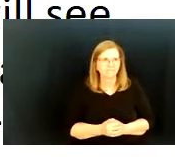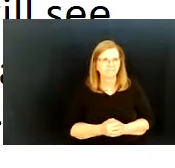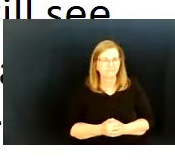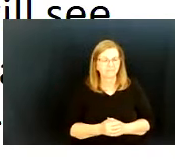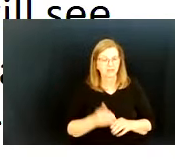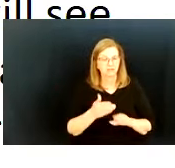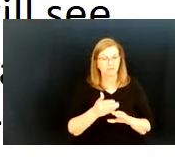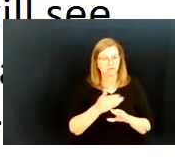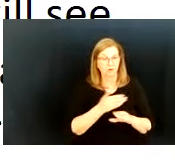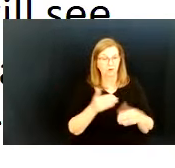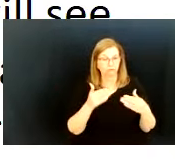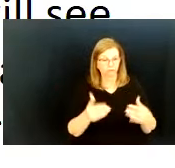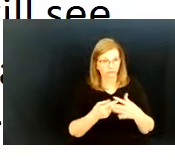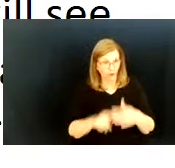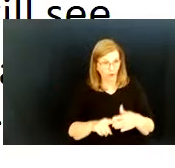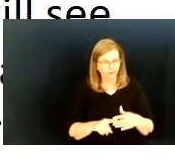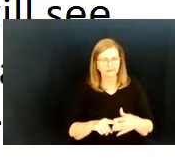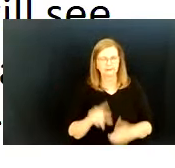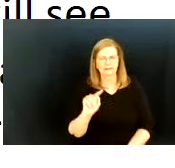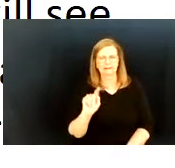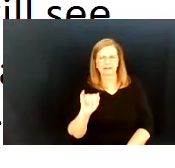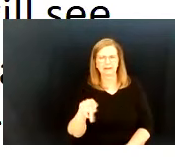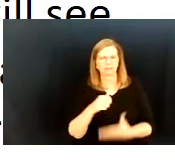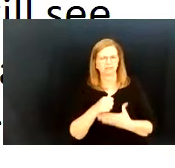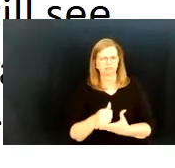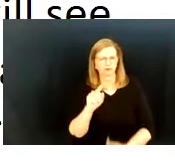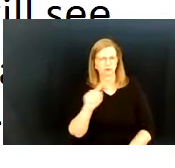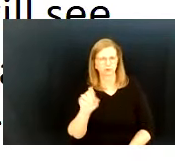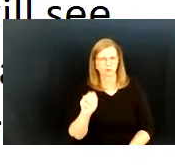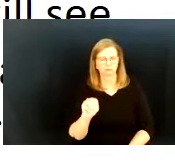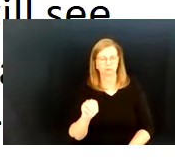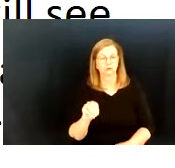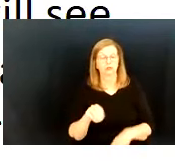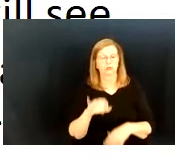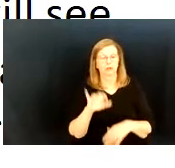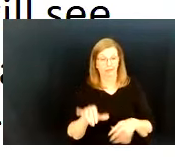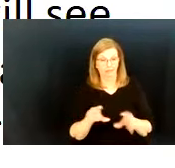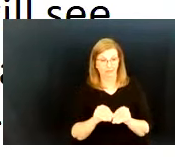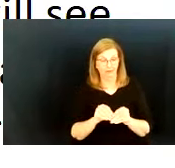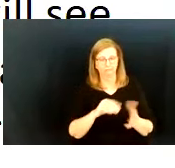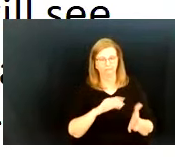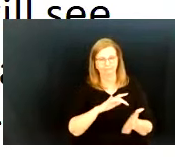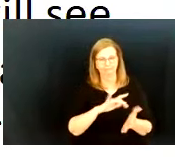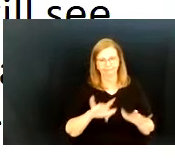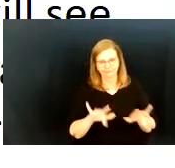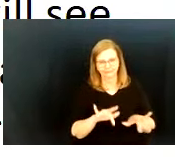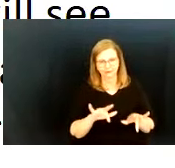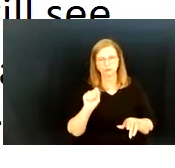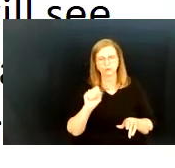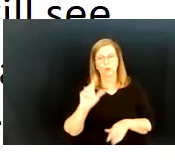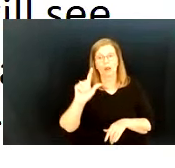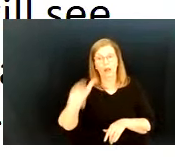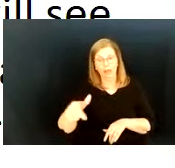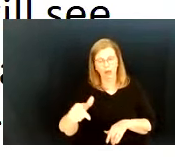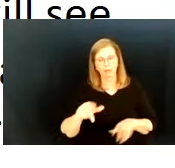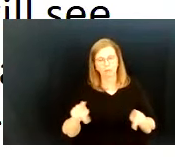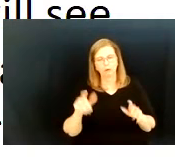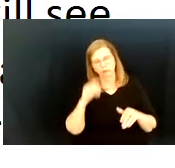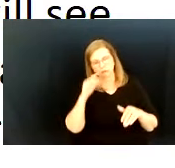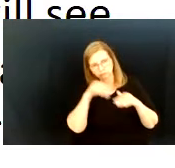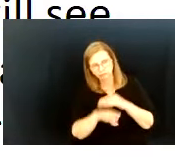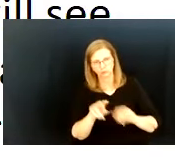Before we get started, here's some Zoom tips. This training is being recorded for participants to access after the event. You